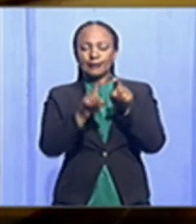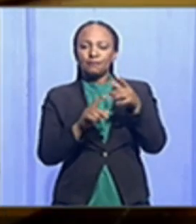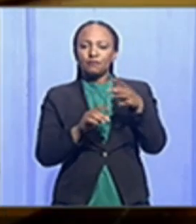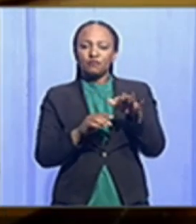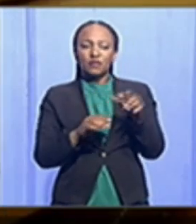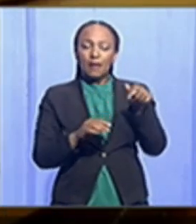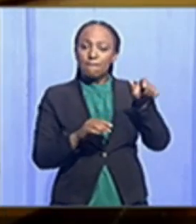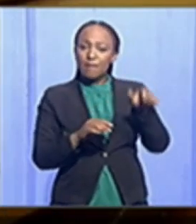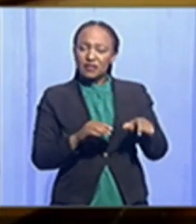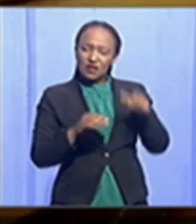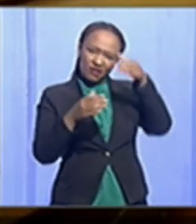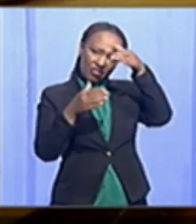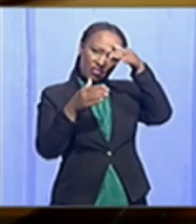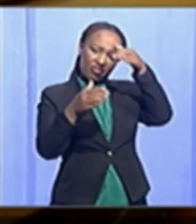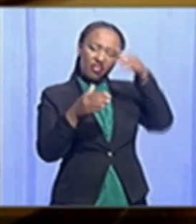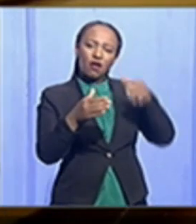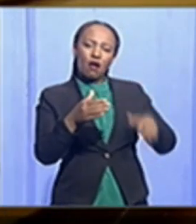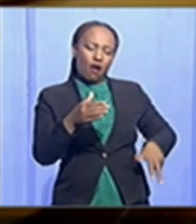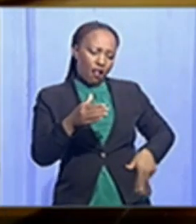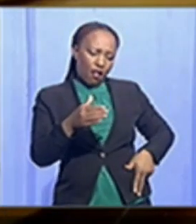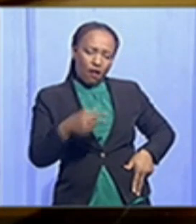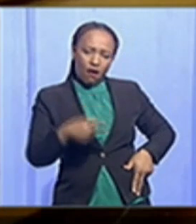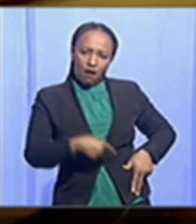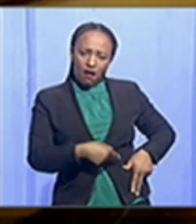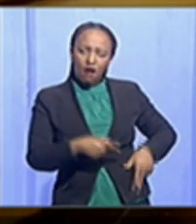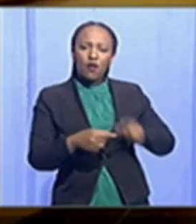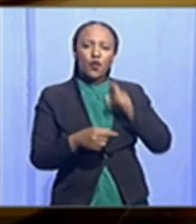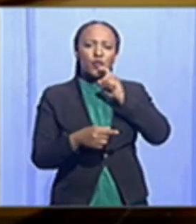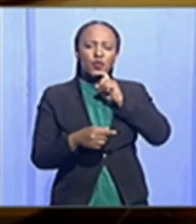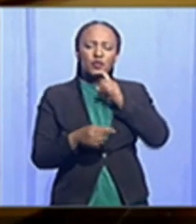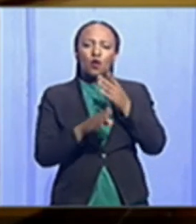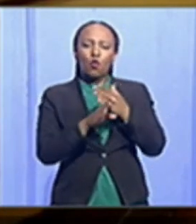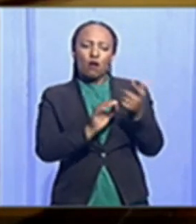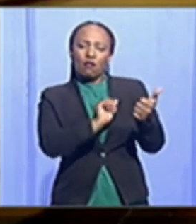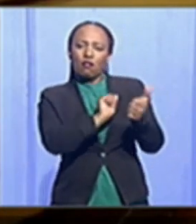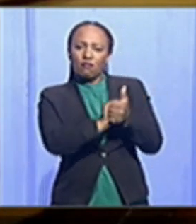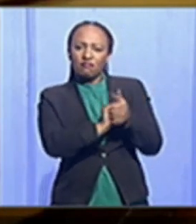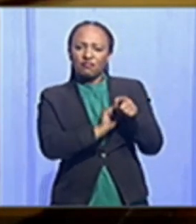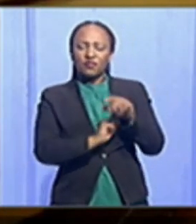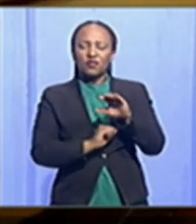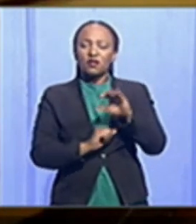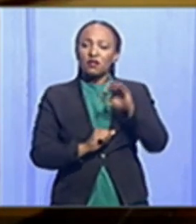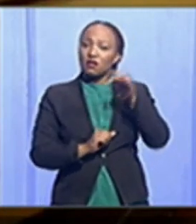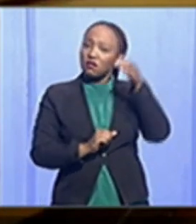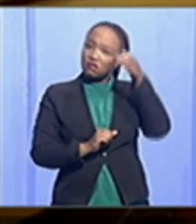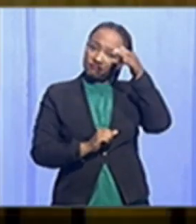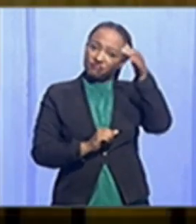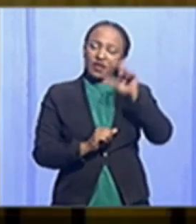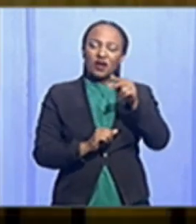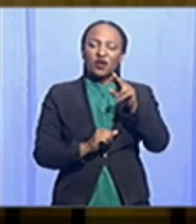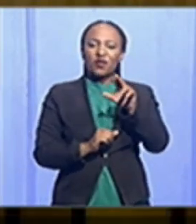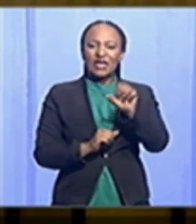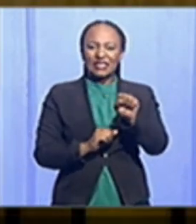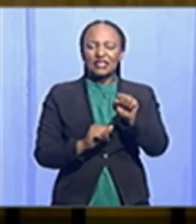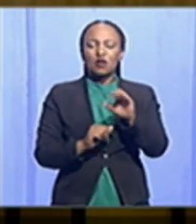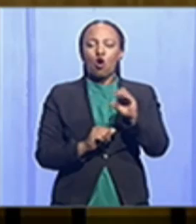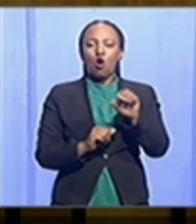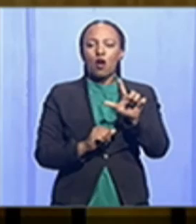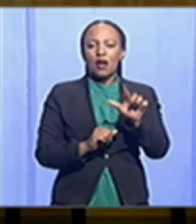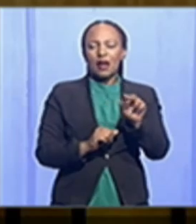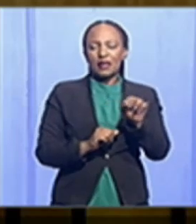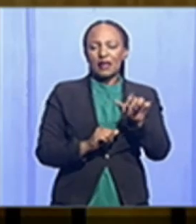dithunya Malesela Ntini ka go kgonthišišo ya mošomo wa mošomi mmogo wa gage Colonel Chris Mangena gopola gore Mangena o